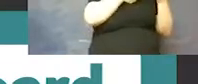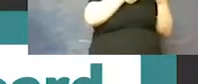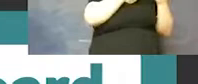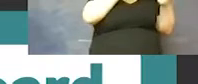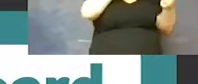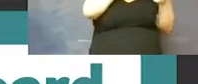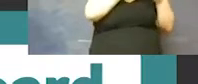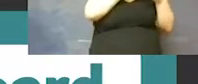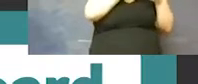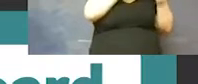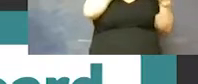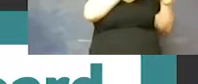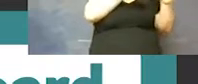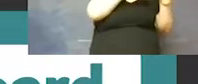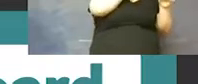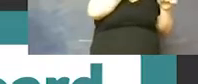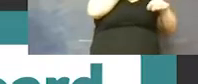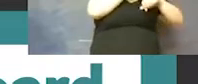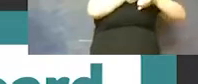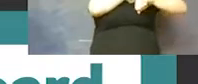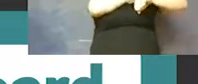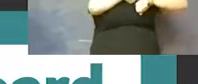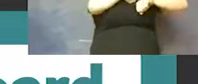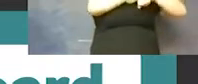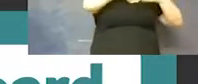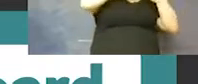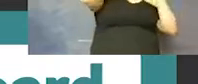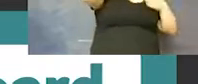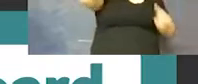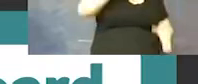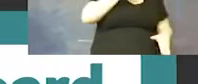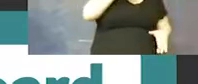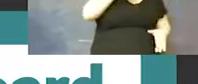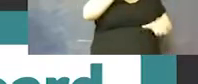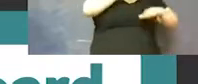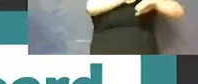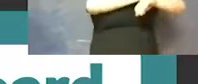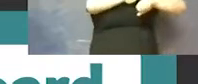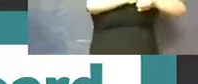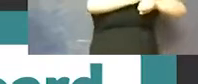cases from on-campus learners or on-campus employees.